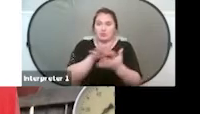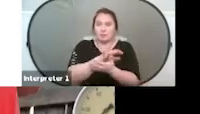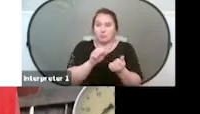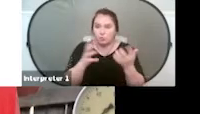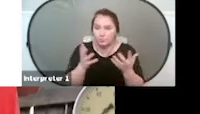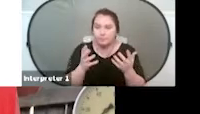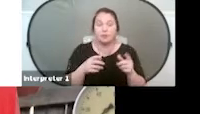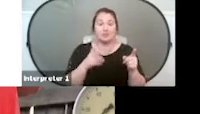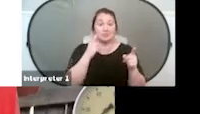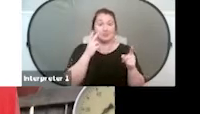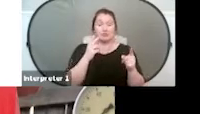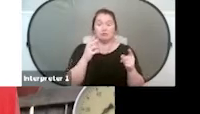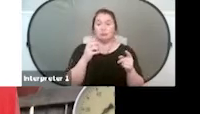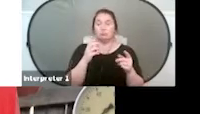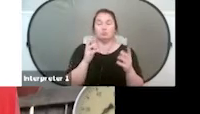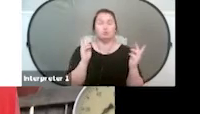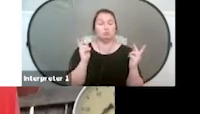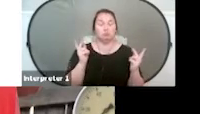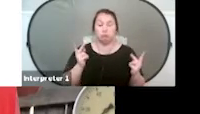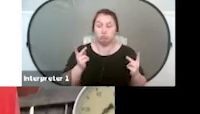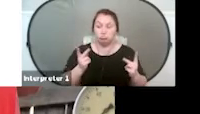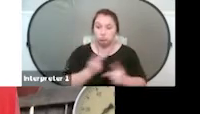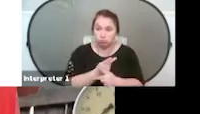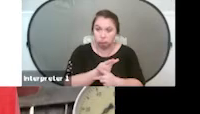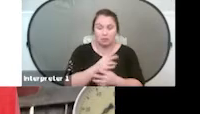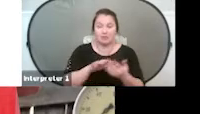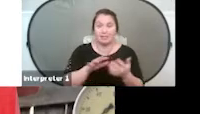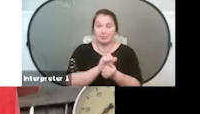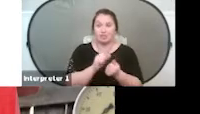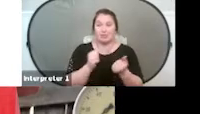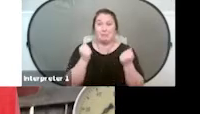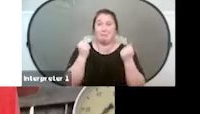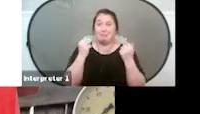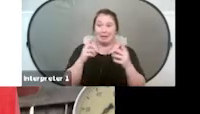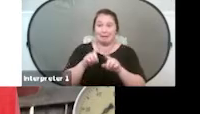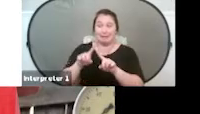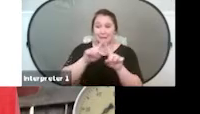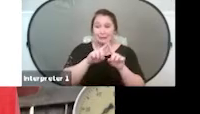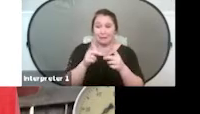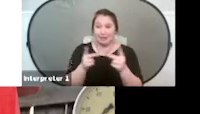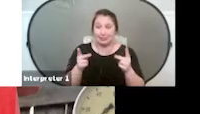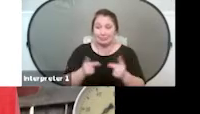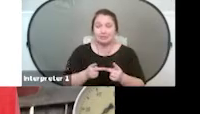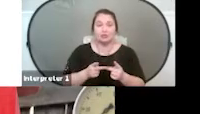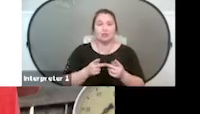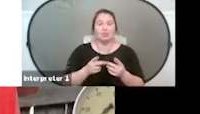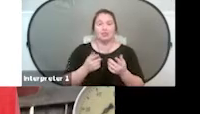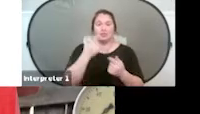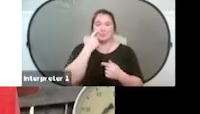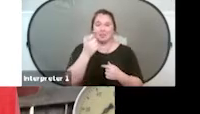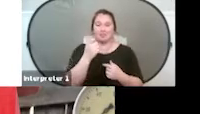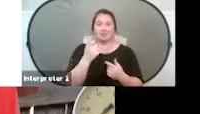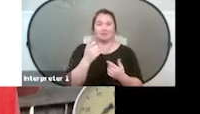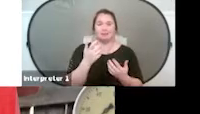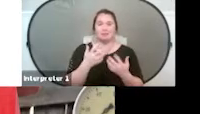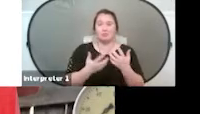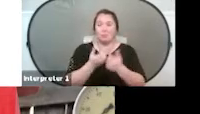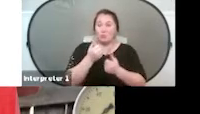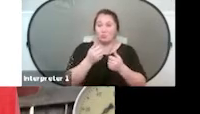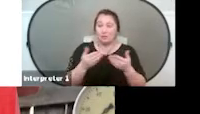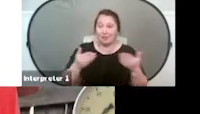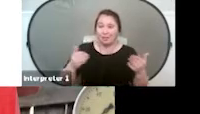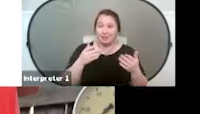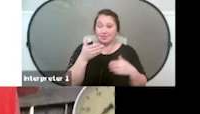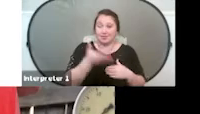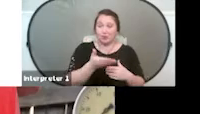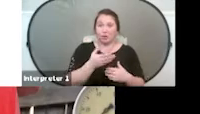there at Waco High in multiple locations, and it's primarily due to exposed and aged equipment. The PAC